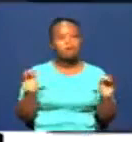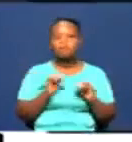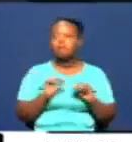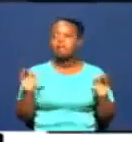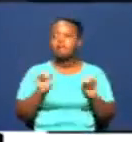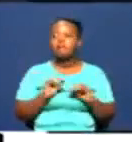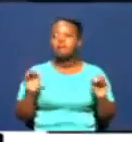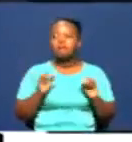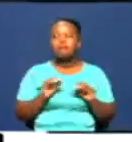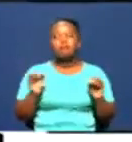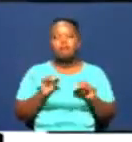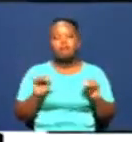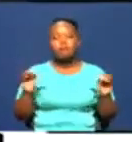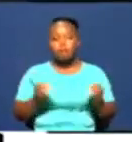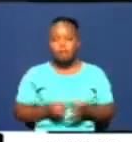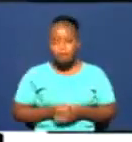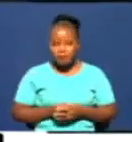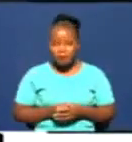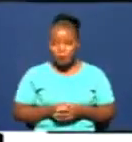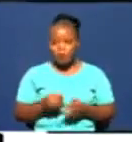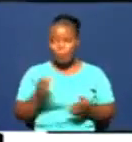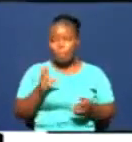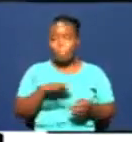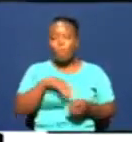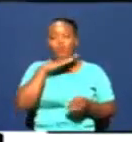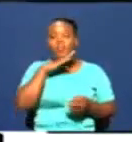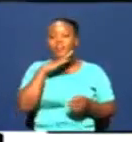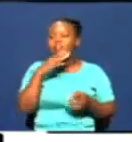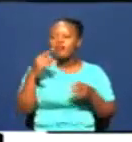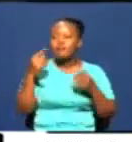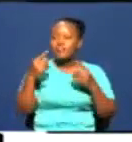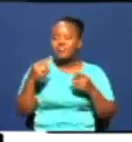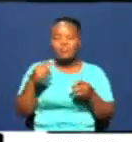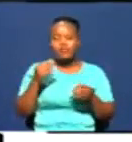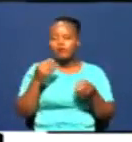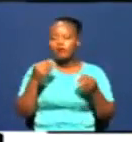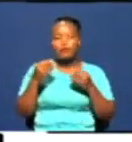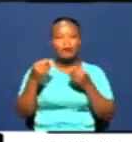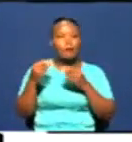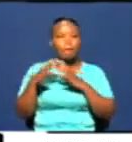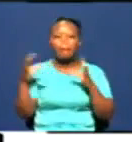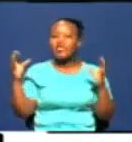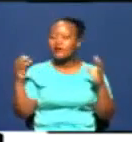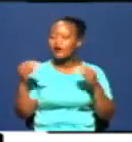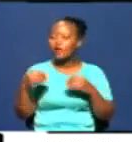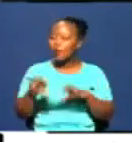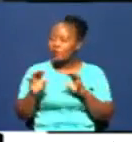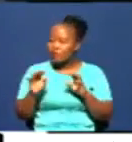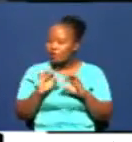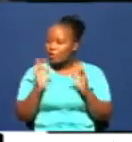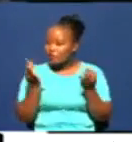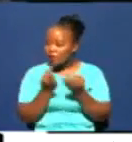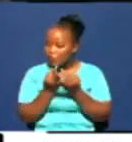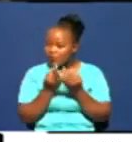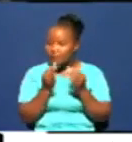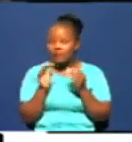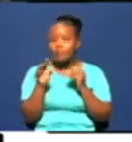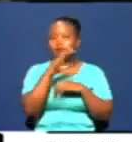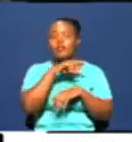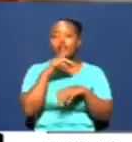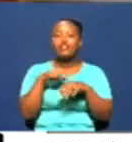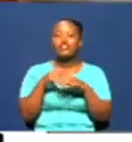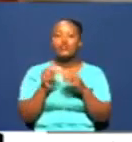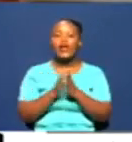of his stature. Kifo chake kimetajwa kuwa pigo kubwa sio tu kwa familia yake bali kwa taifa na bara Afrika kwa